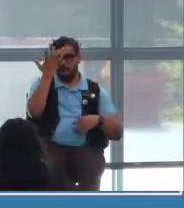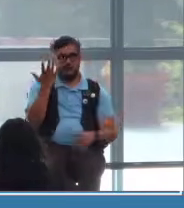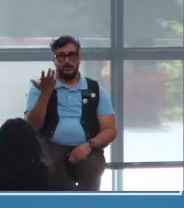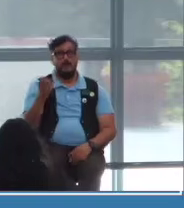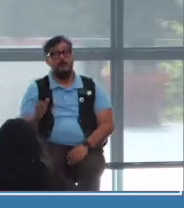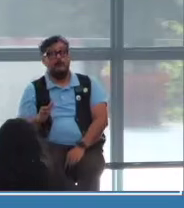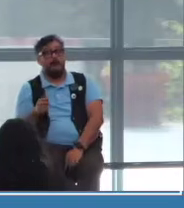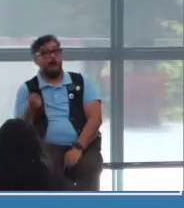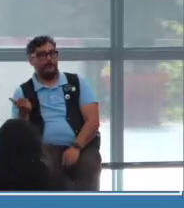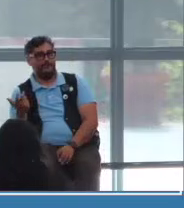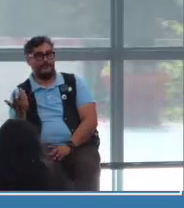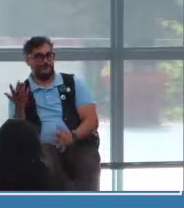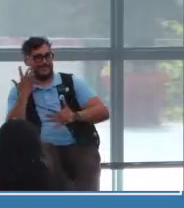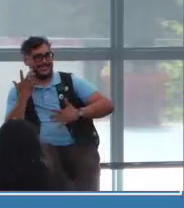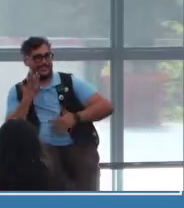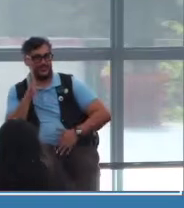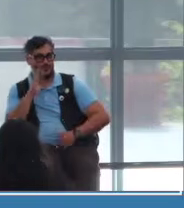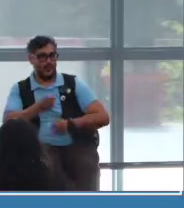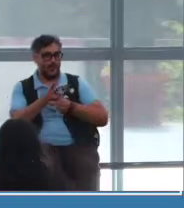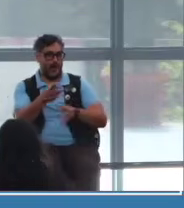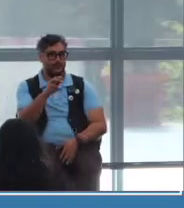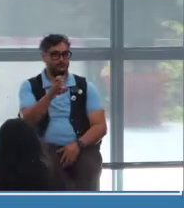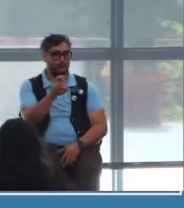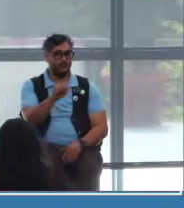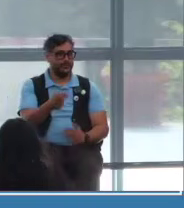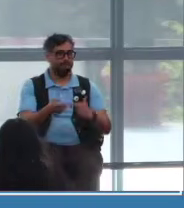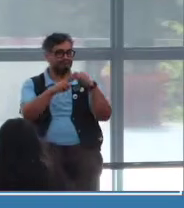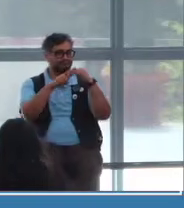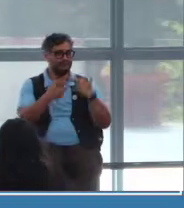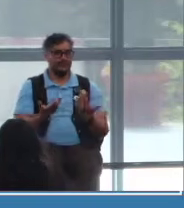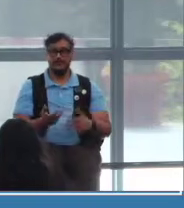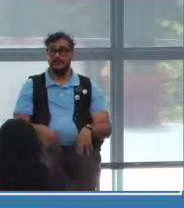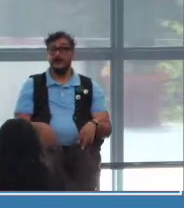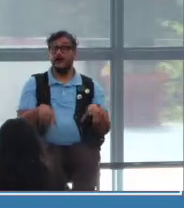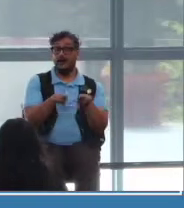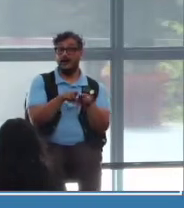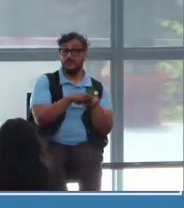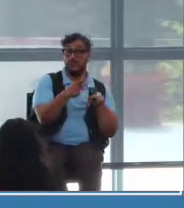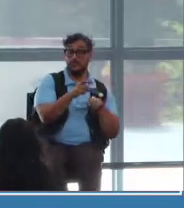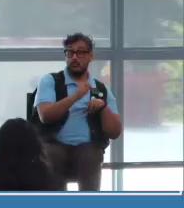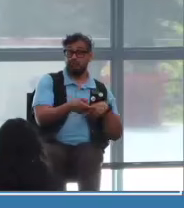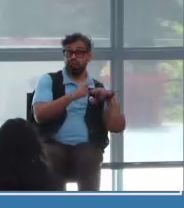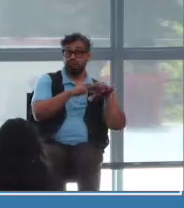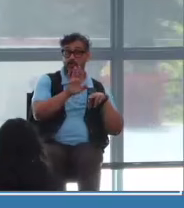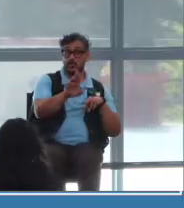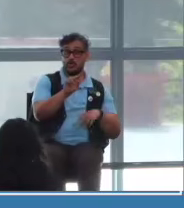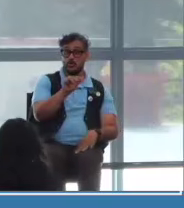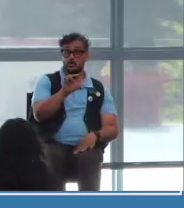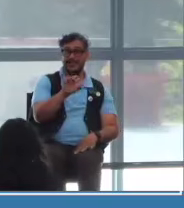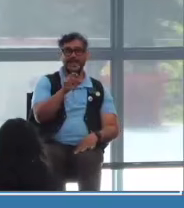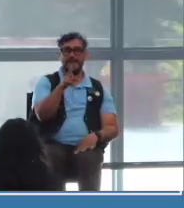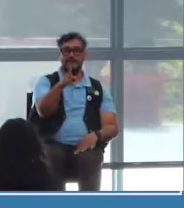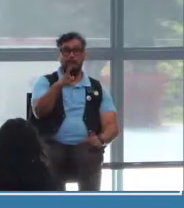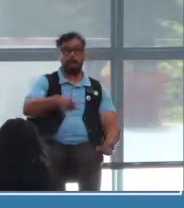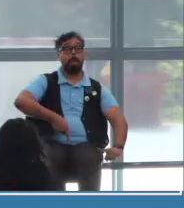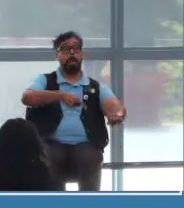of other conditions can cause protein in the urine. You can also get protein in the urine if you are an